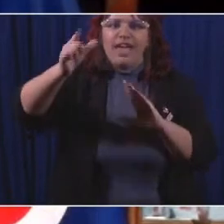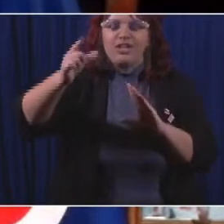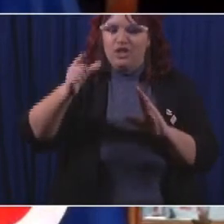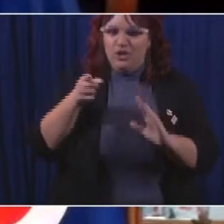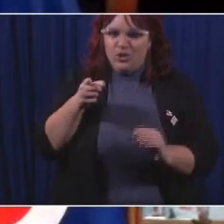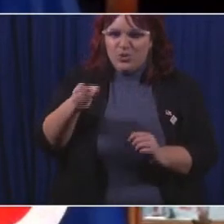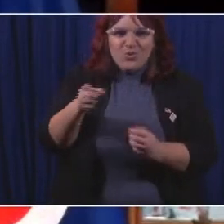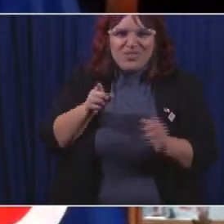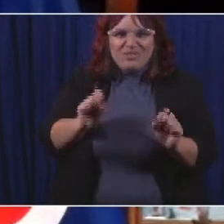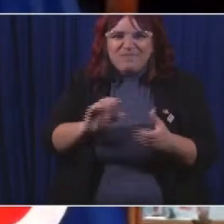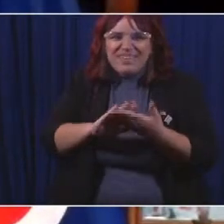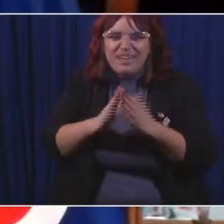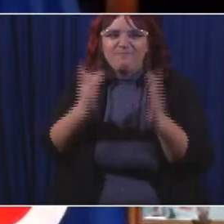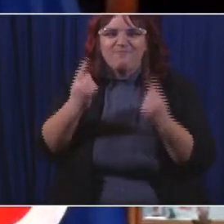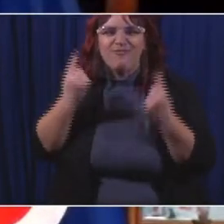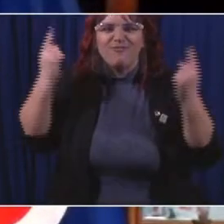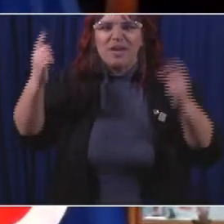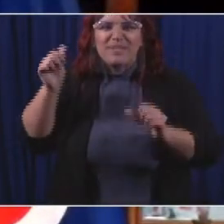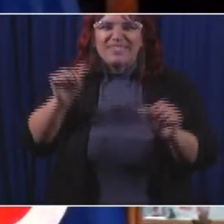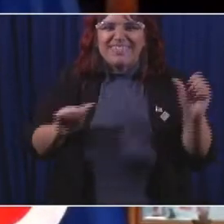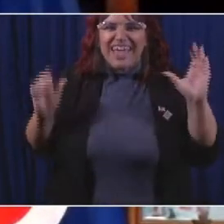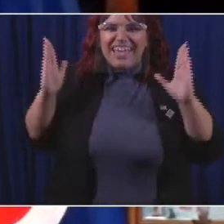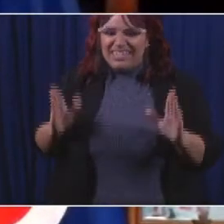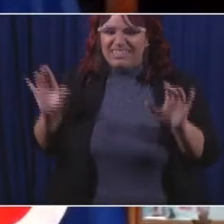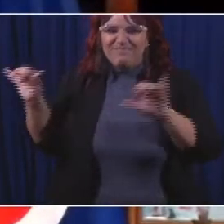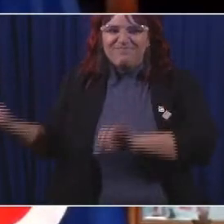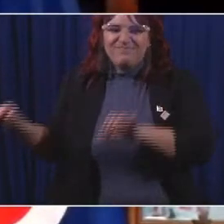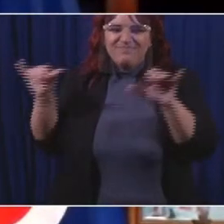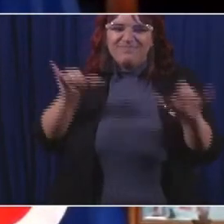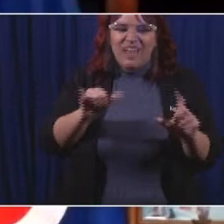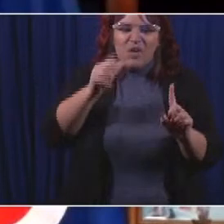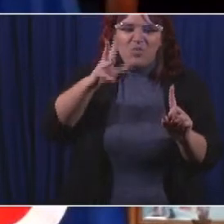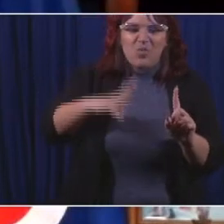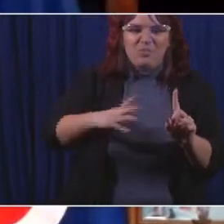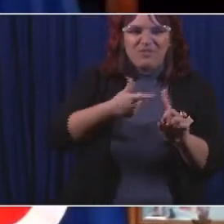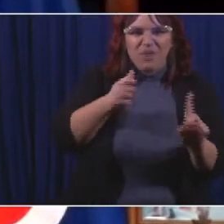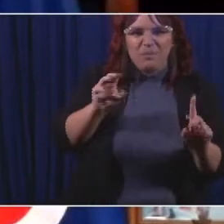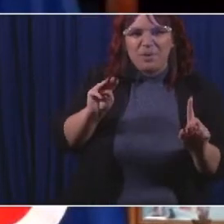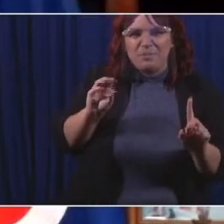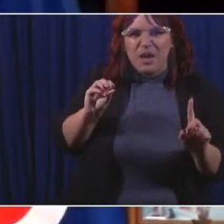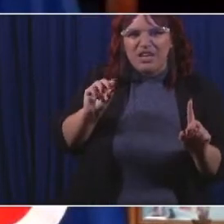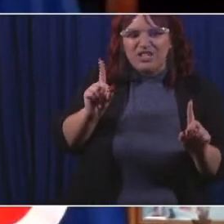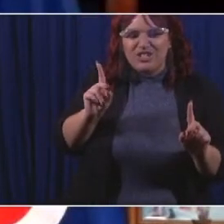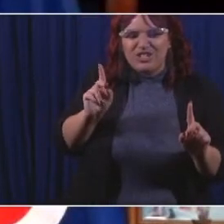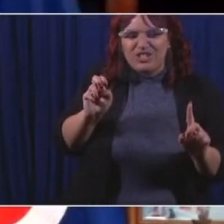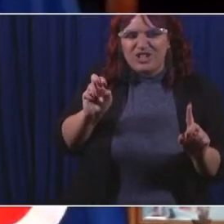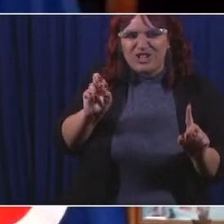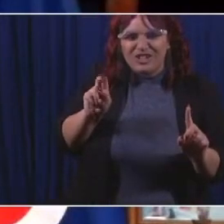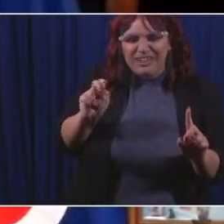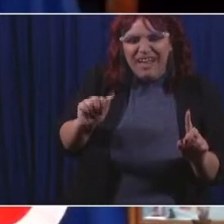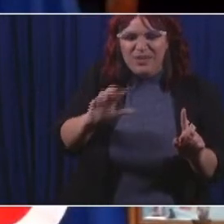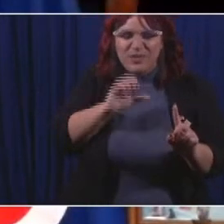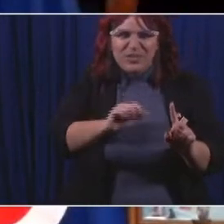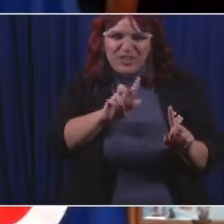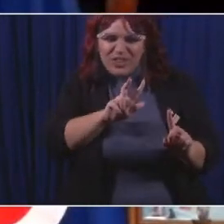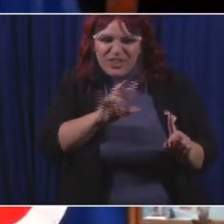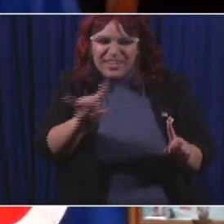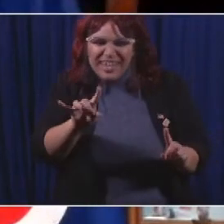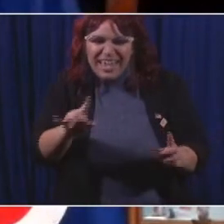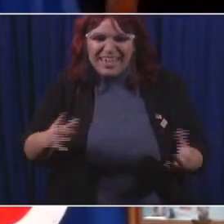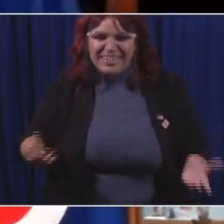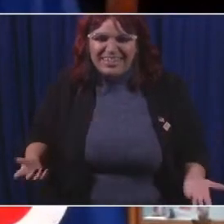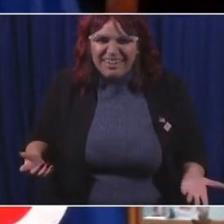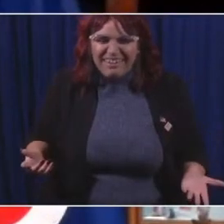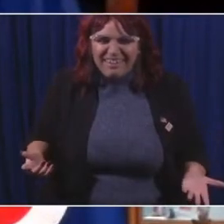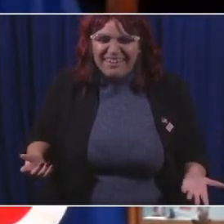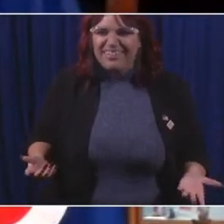scientist who's helping develop a solution to one of our world's great problems. And we're doing a